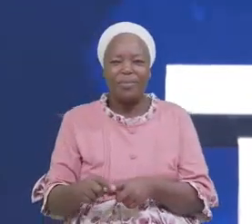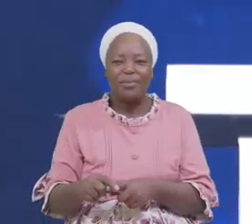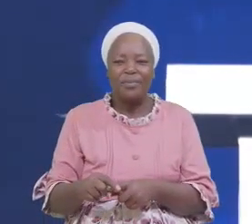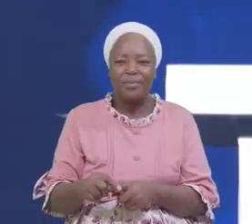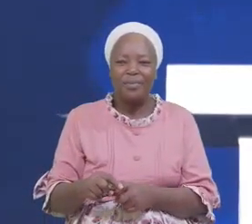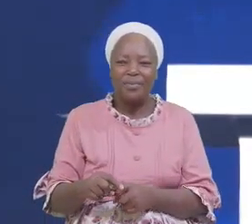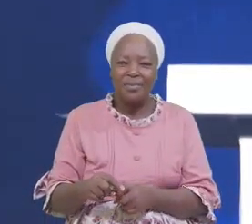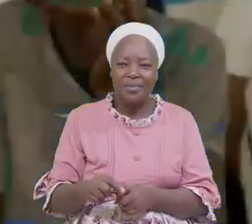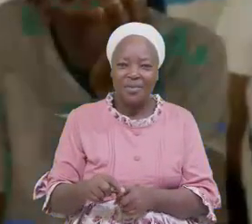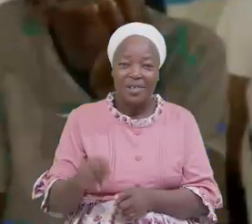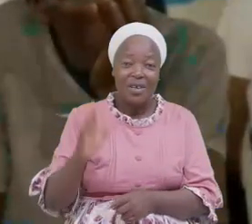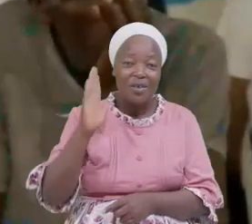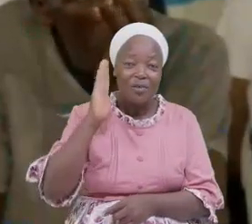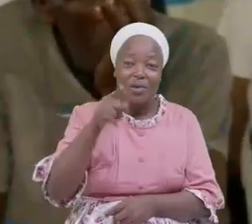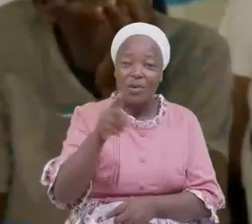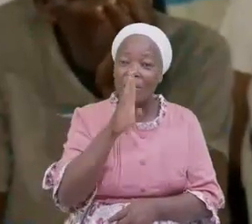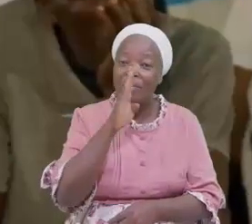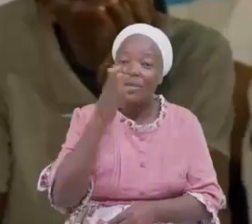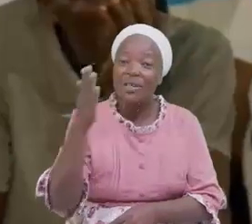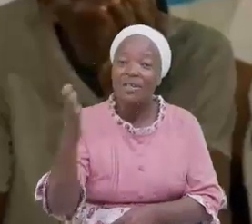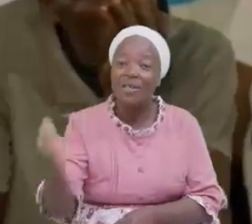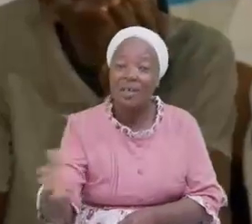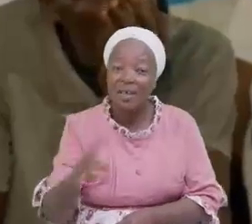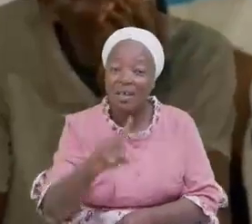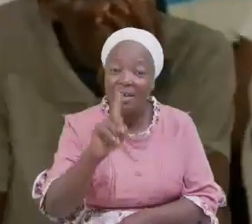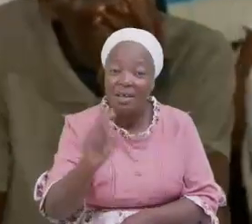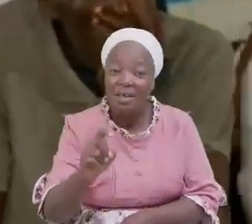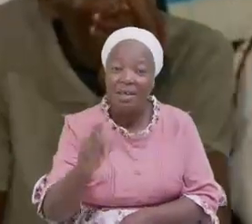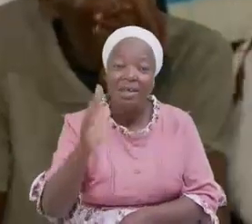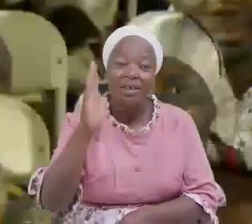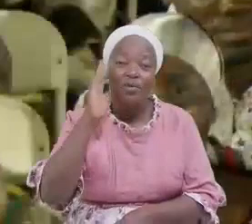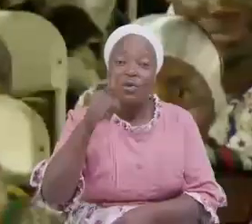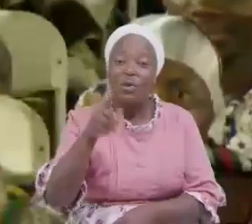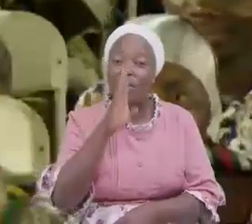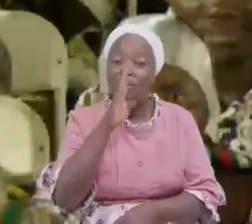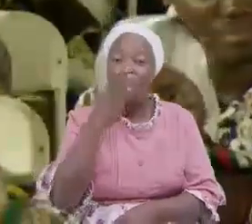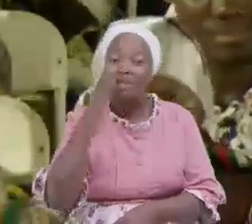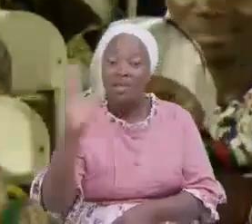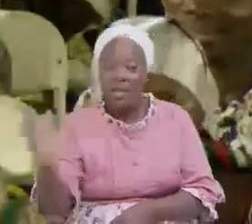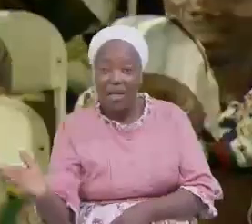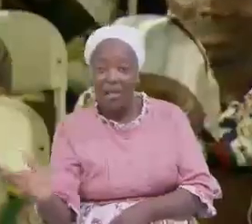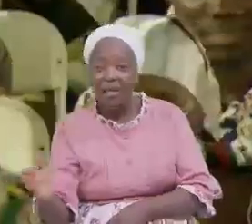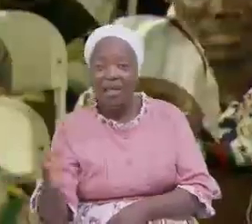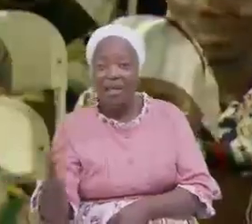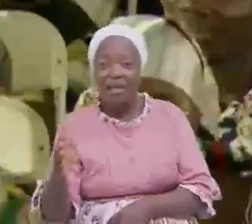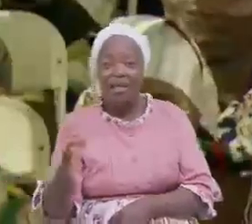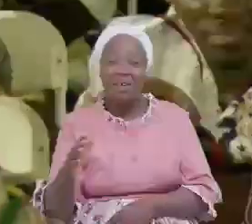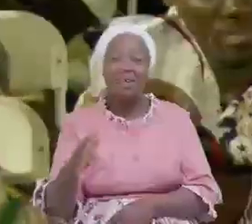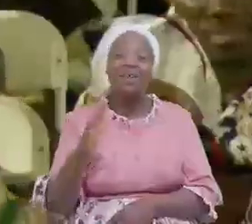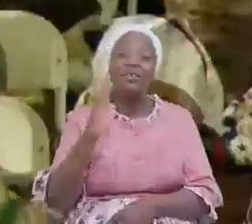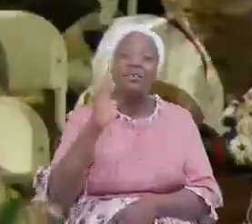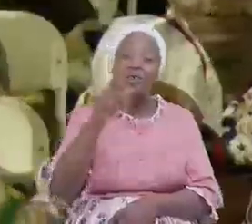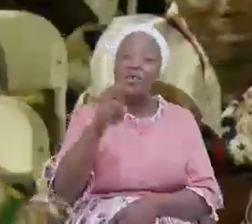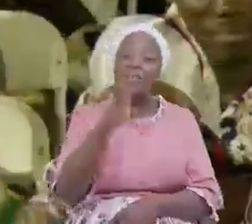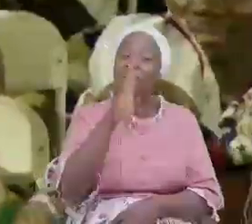Will you be there? I said, will you be there? Now God is greater than